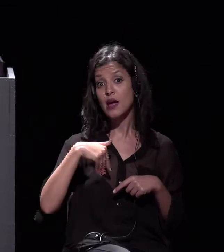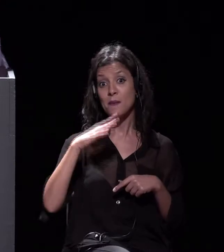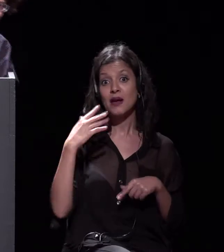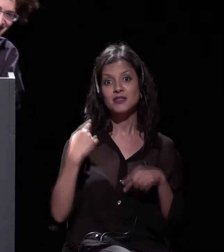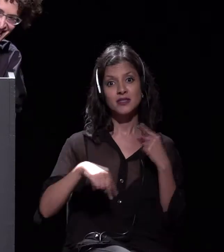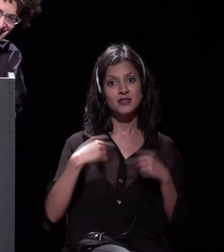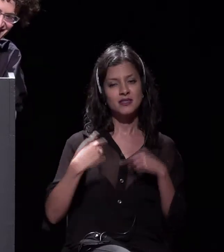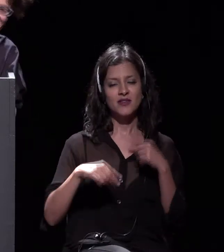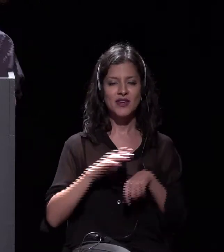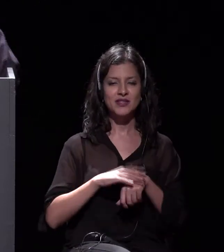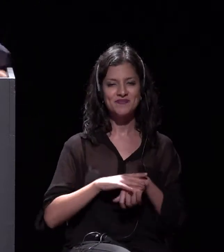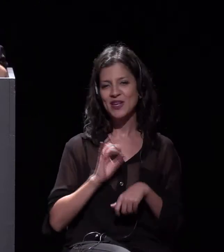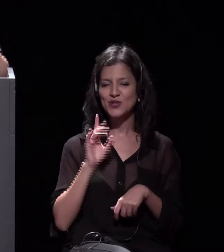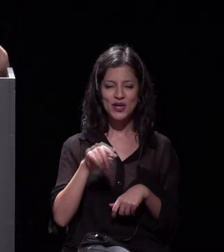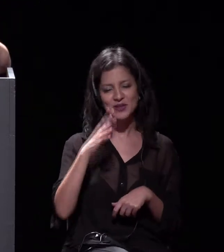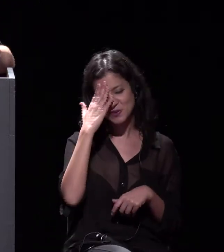that.